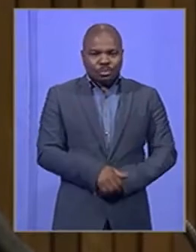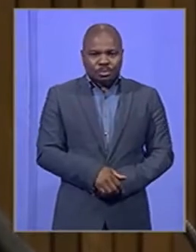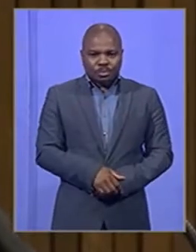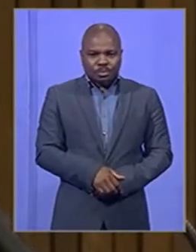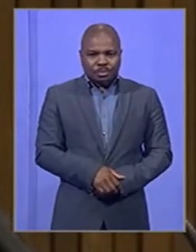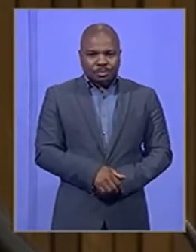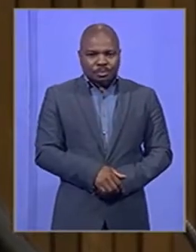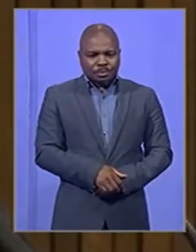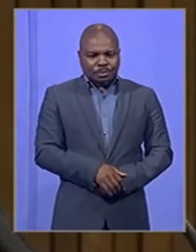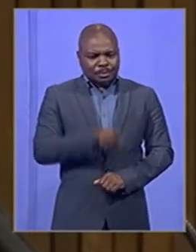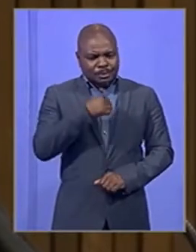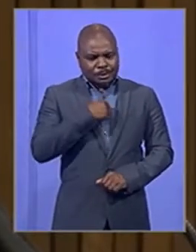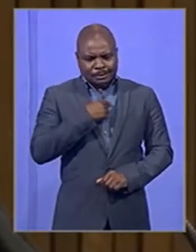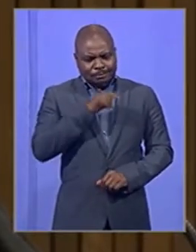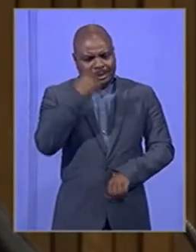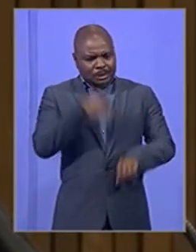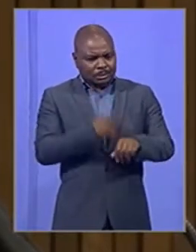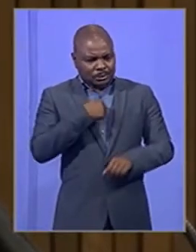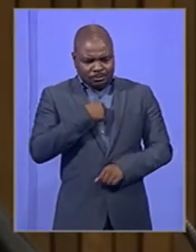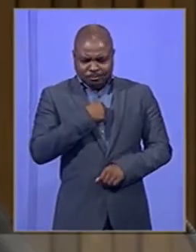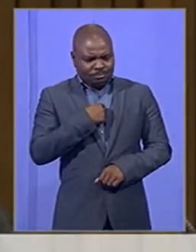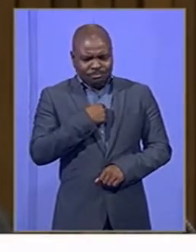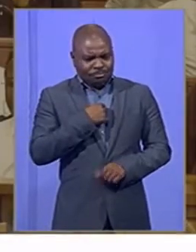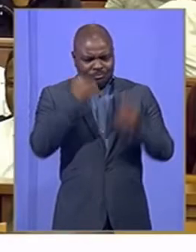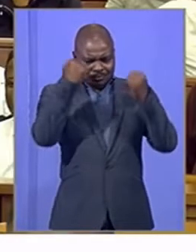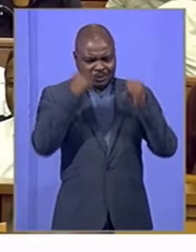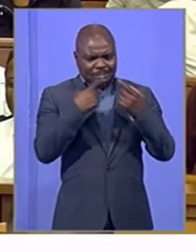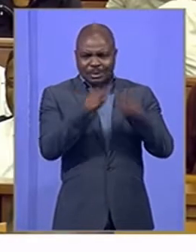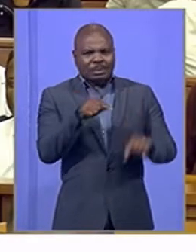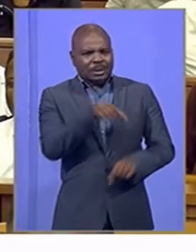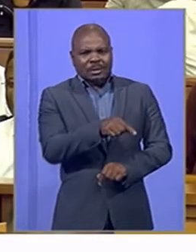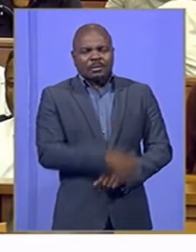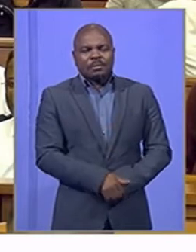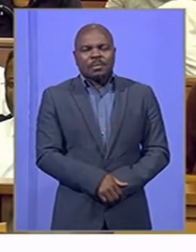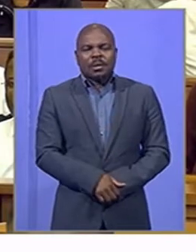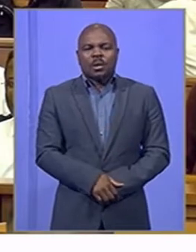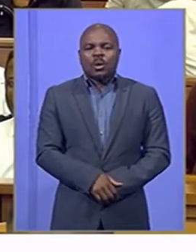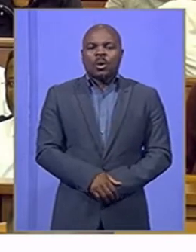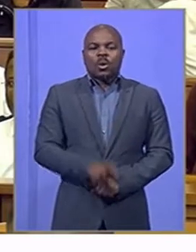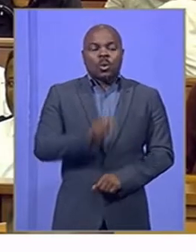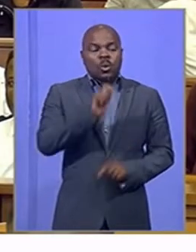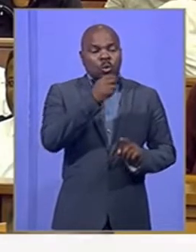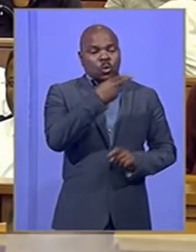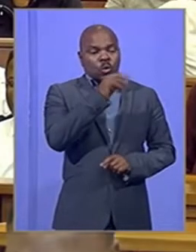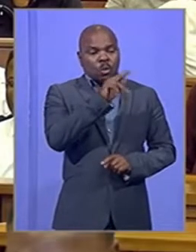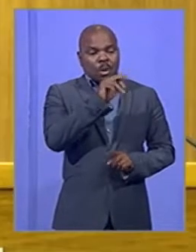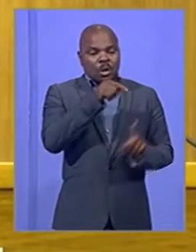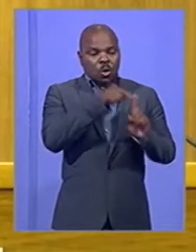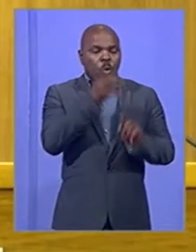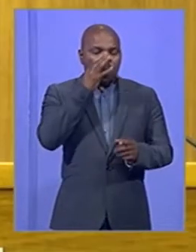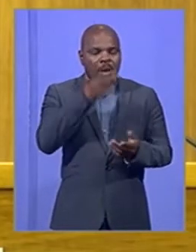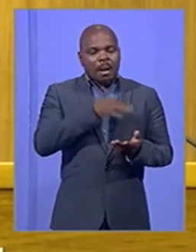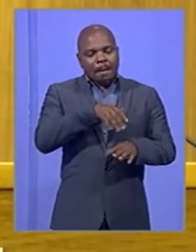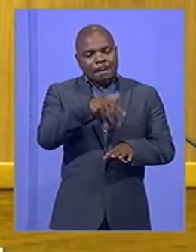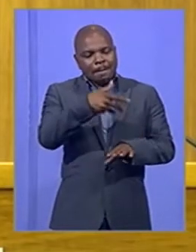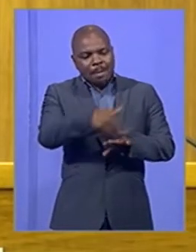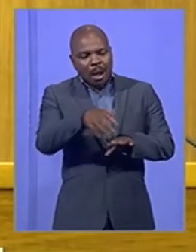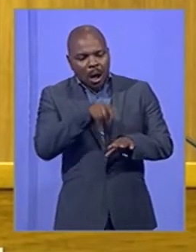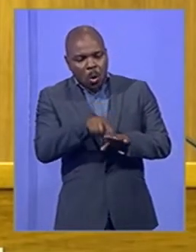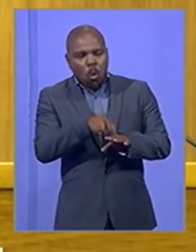lokho akusone sami leso siqongo ngangasiqokile isiqongo ngifika. Thobani o re madi a neng a lefatshe a ile a phumulwa ka mora